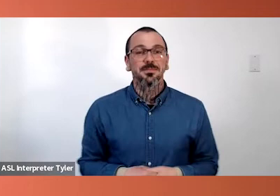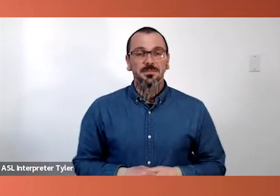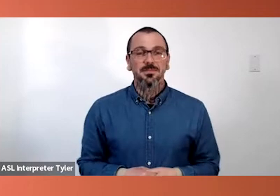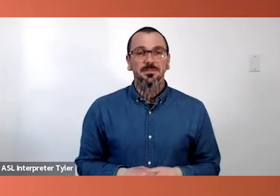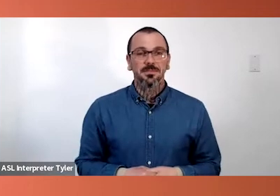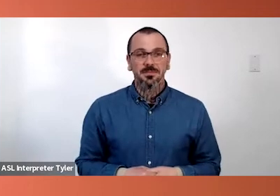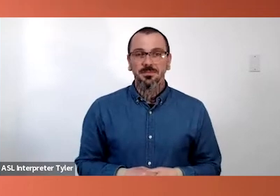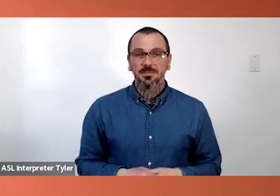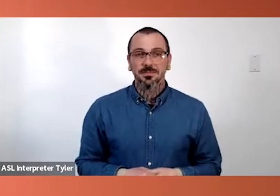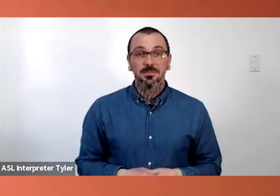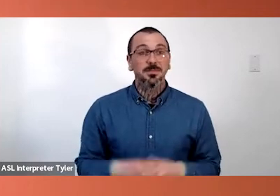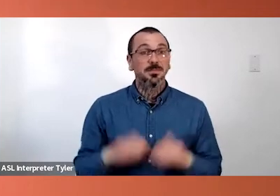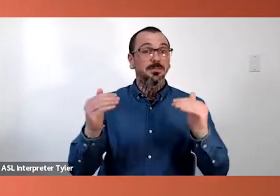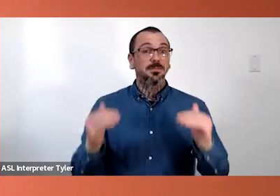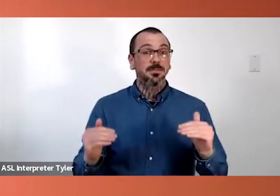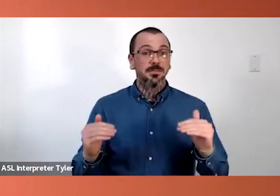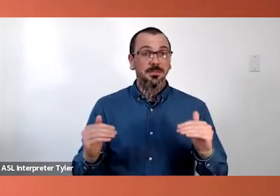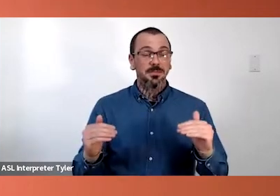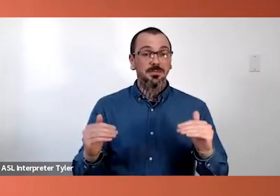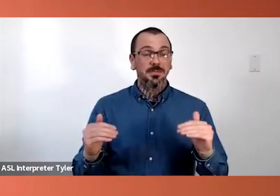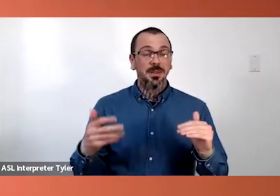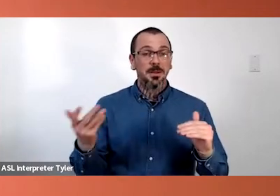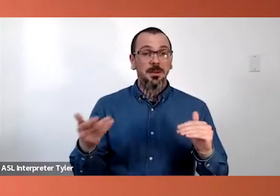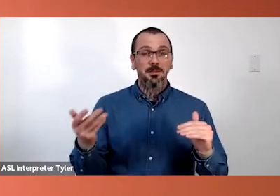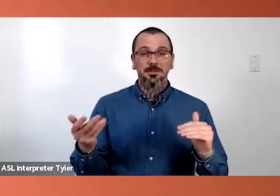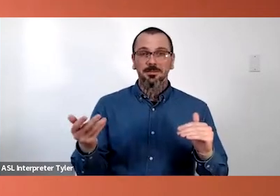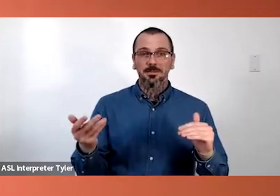We will move on to our next presenter,